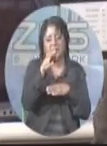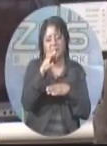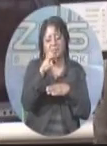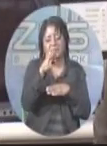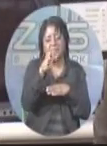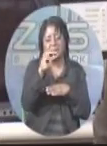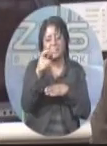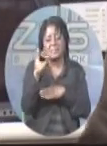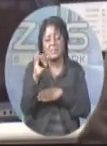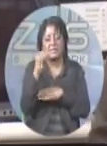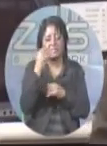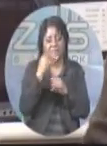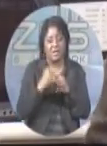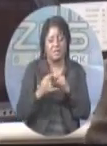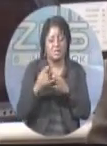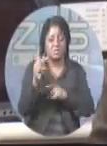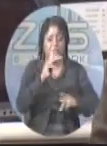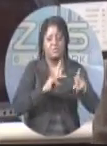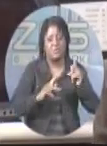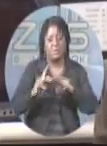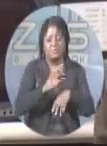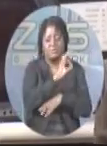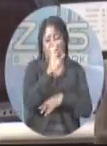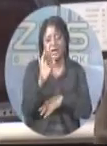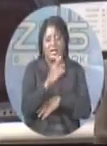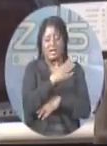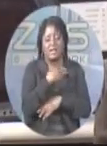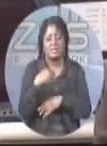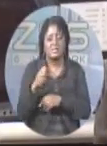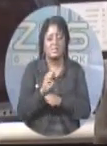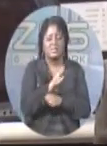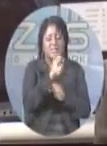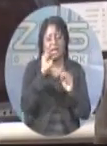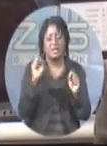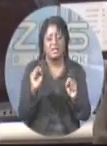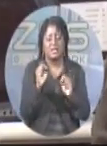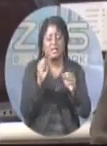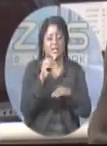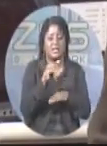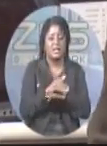Friday and Saturday night, opening the production in Grand Bahama.